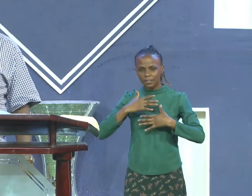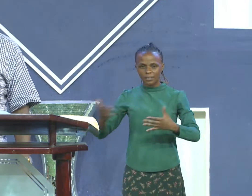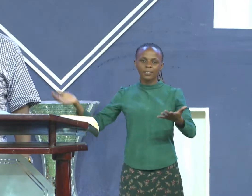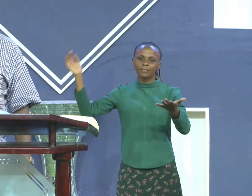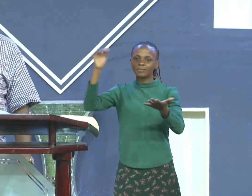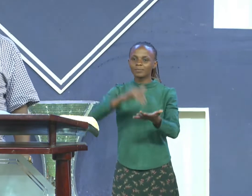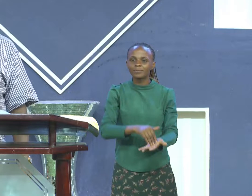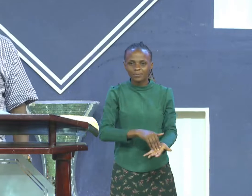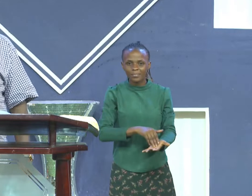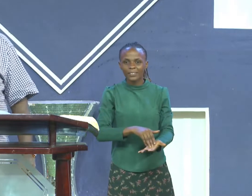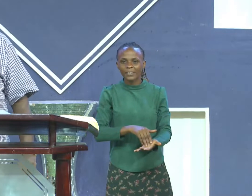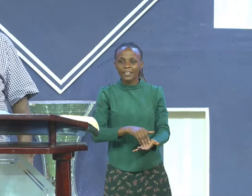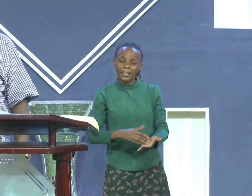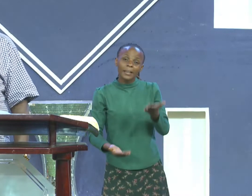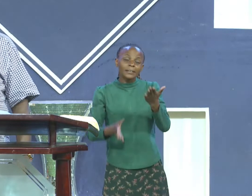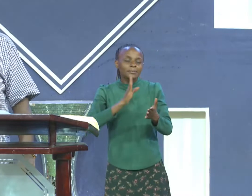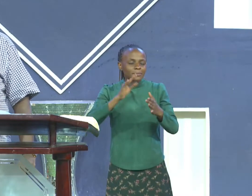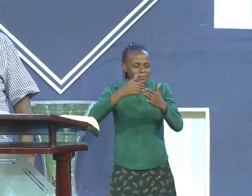again.